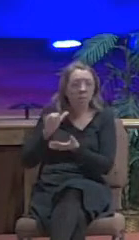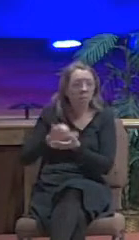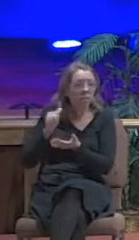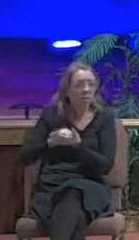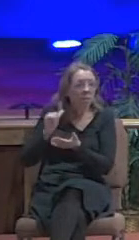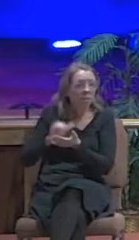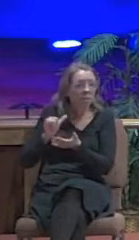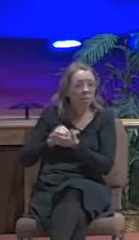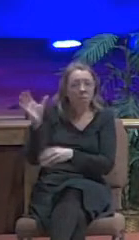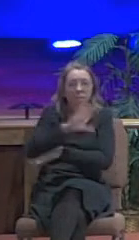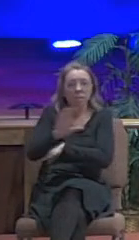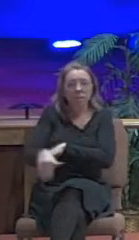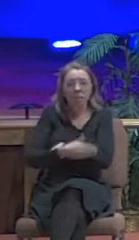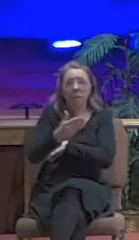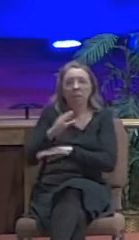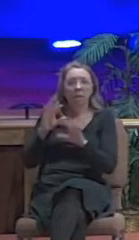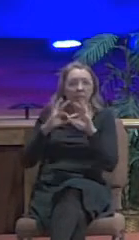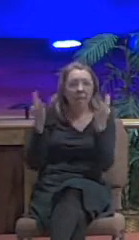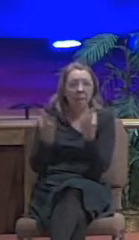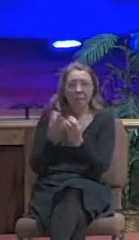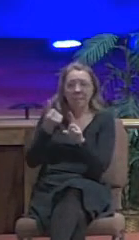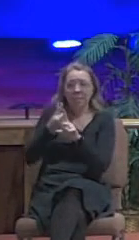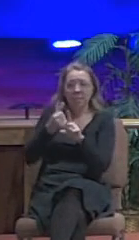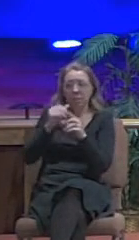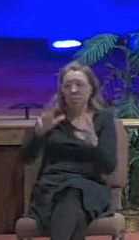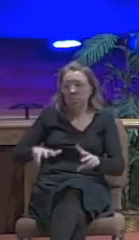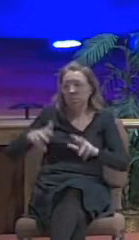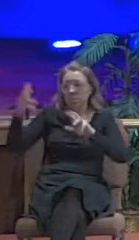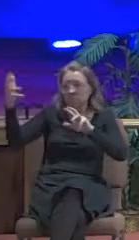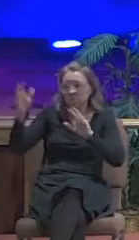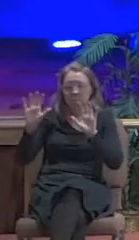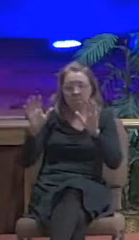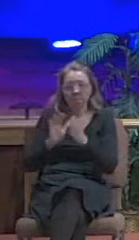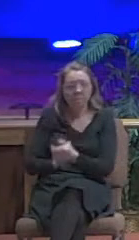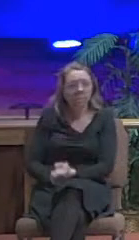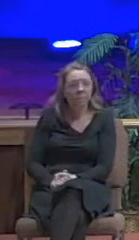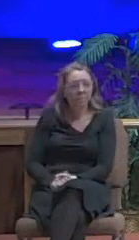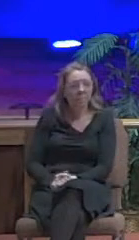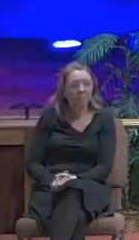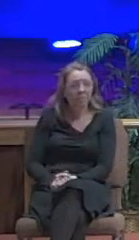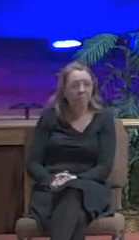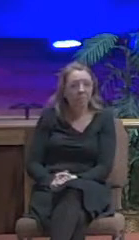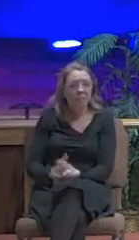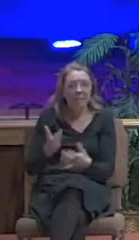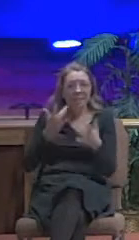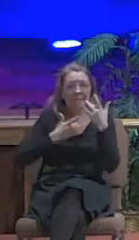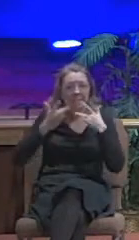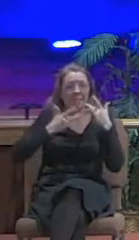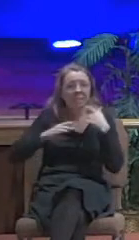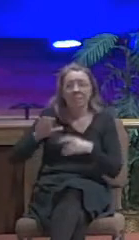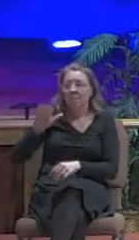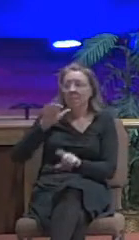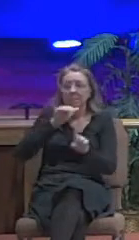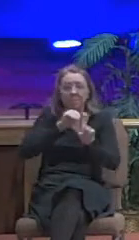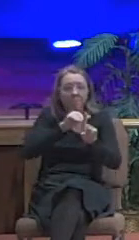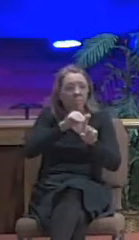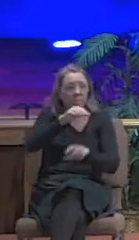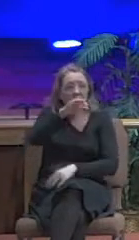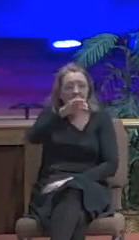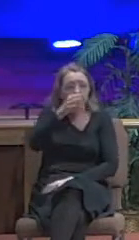families in crisis. And in desperation, to say, Pastor, I need you to pray.